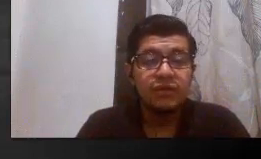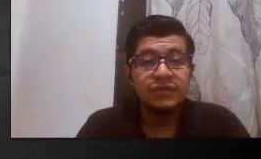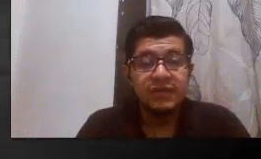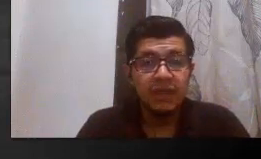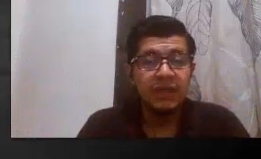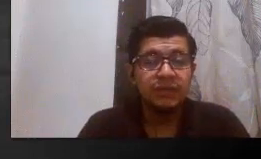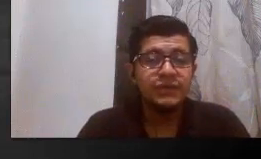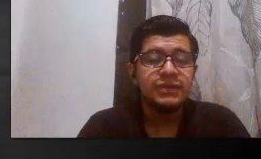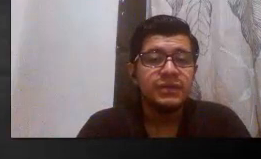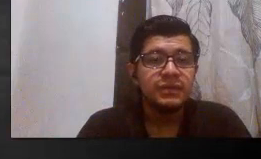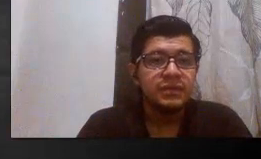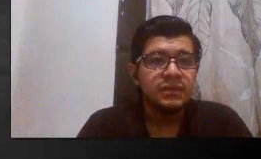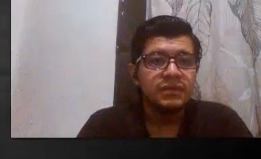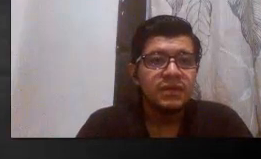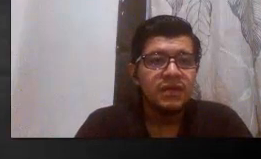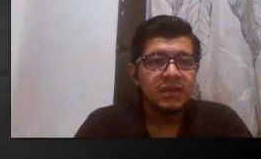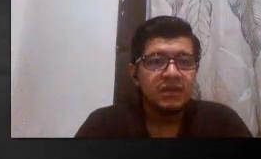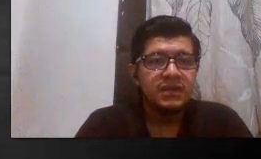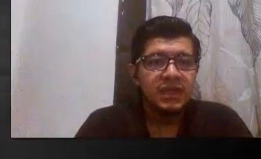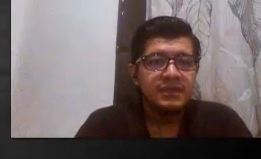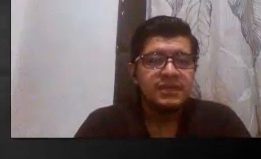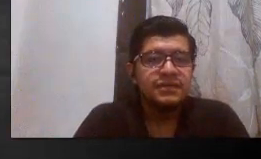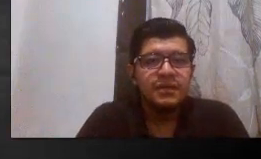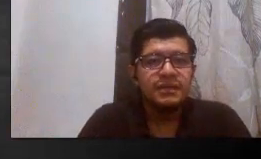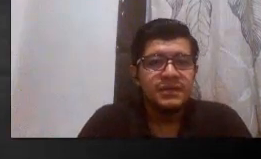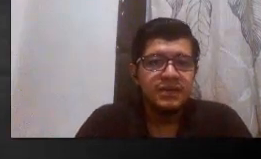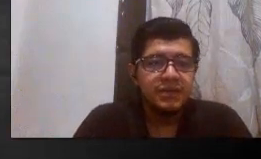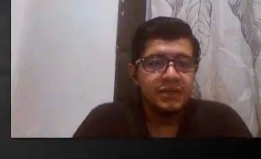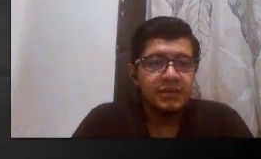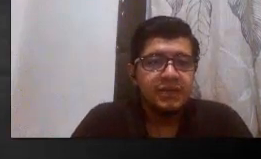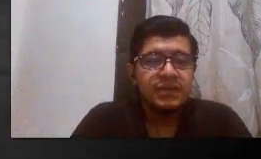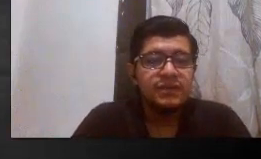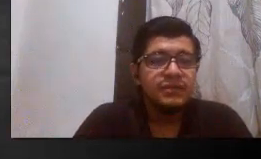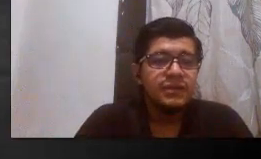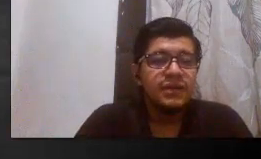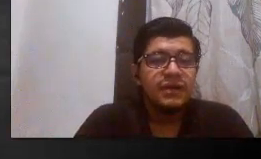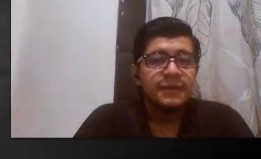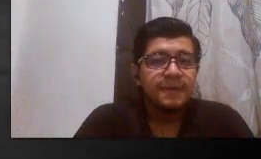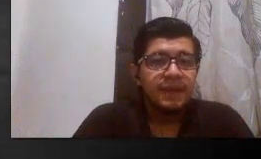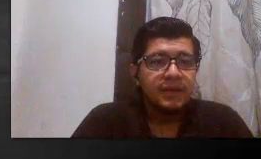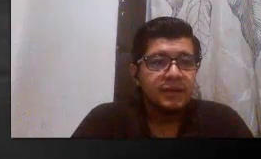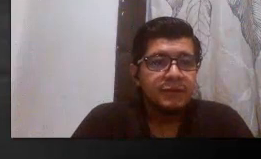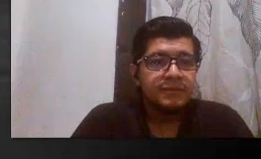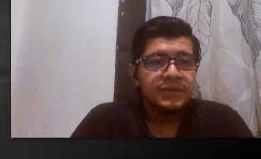and also sign language. The types of gestures.